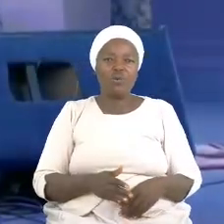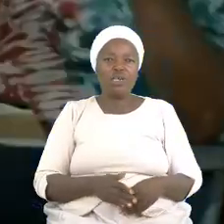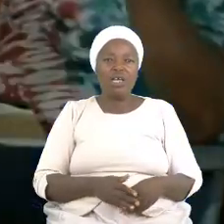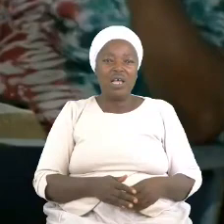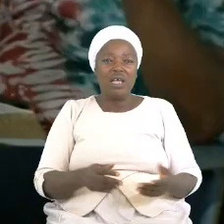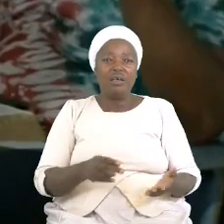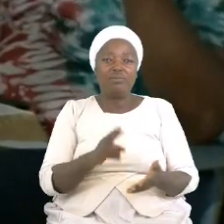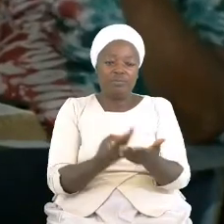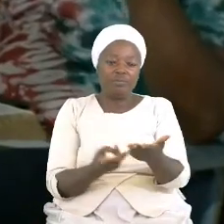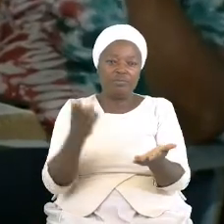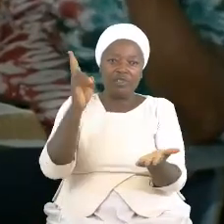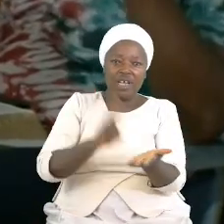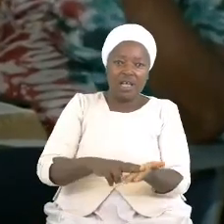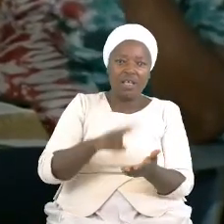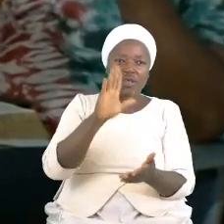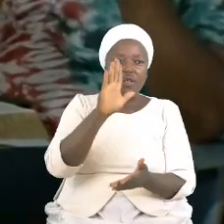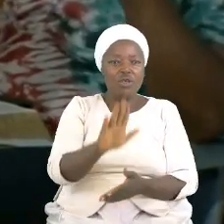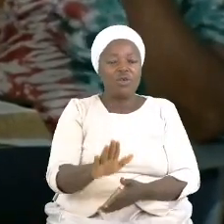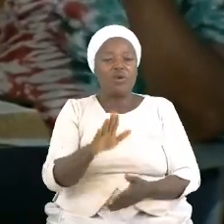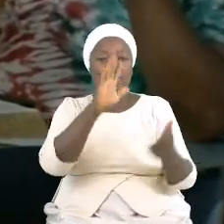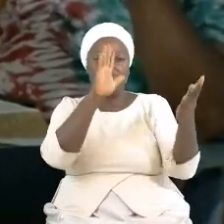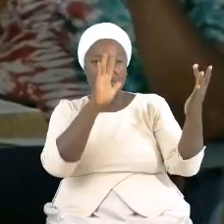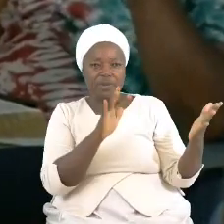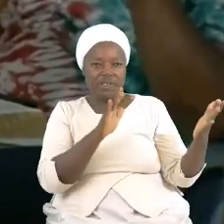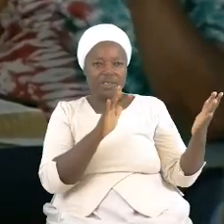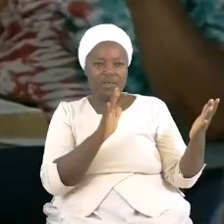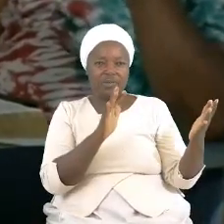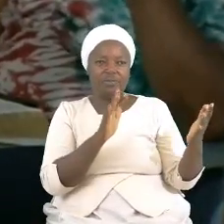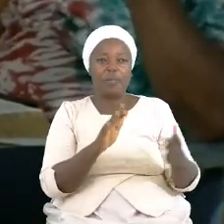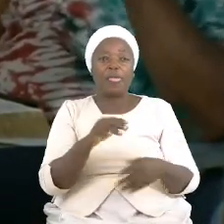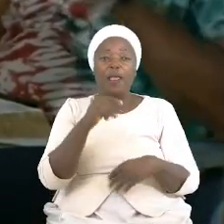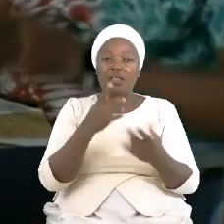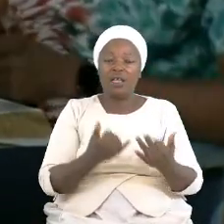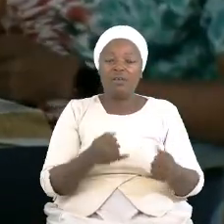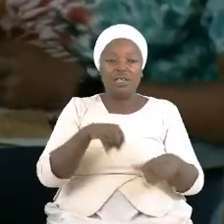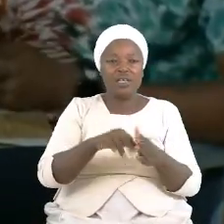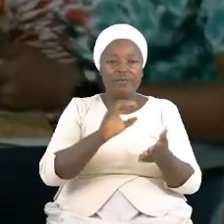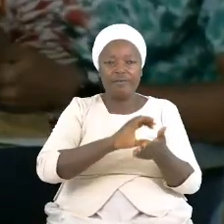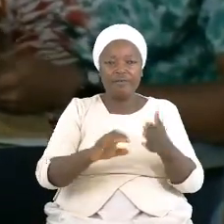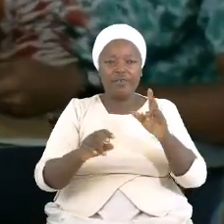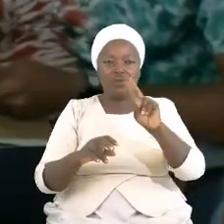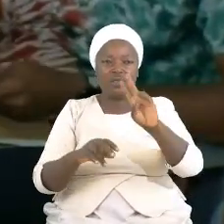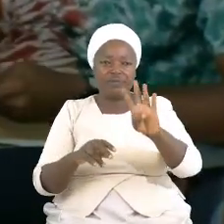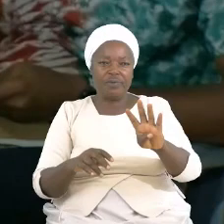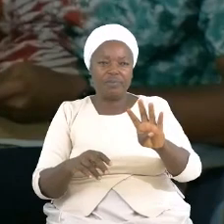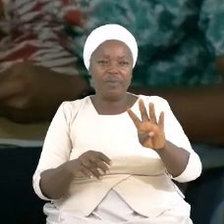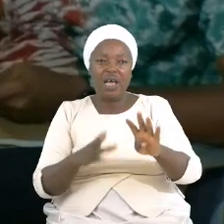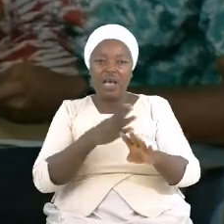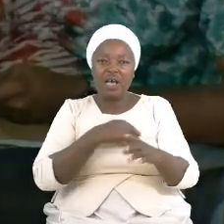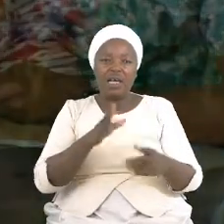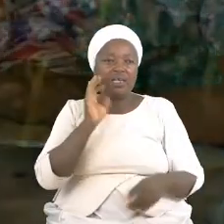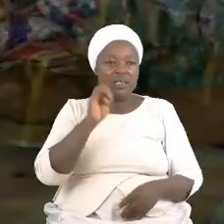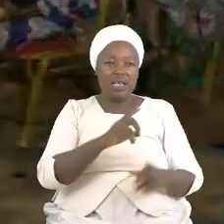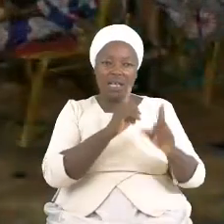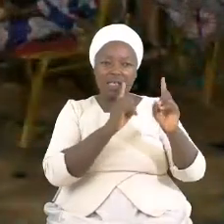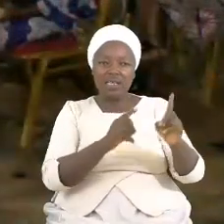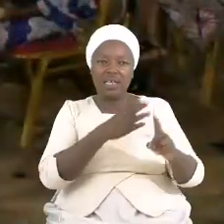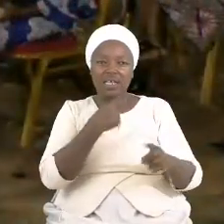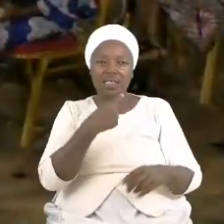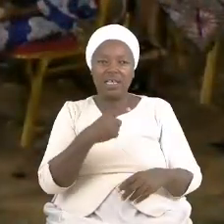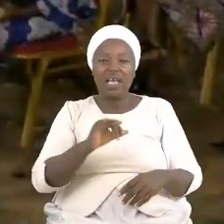expectation. Look at verse 24. In verse 24 there, and he answered and said, I am not